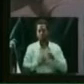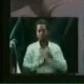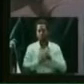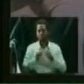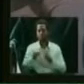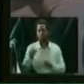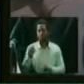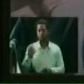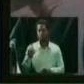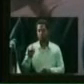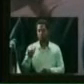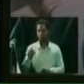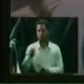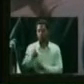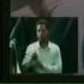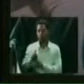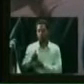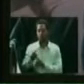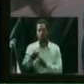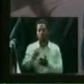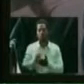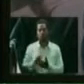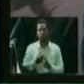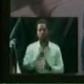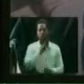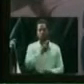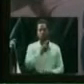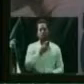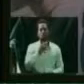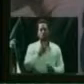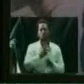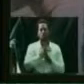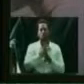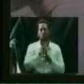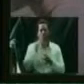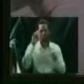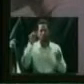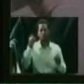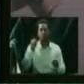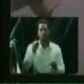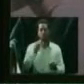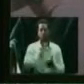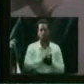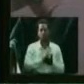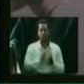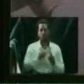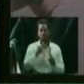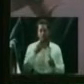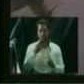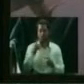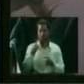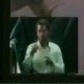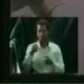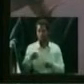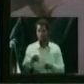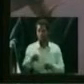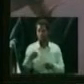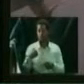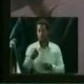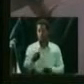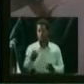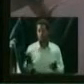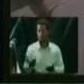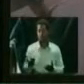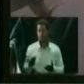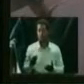Dr. McIntyre himself is a graduate of the Broad Superintendent's Academy, and since his arrival here, he has effectively created a pipeline, placing